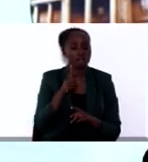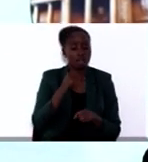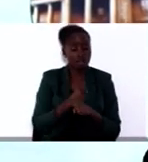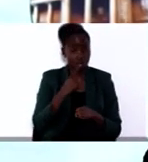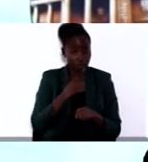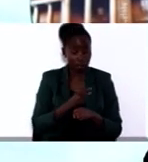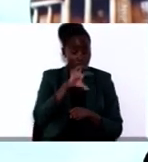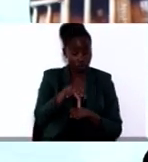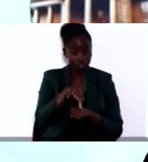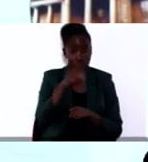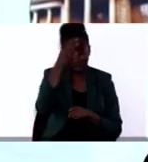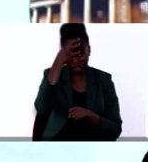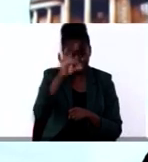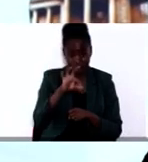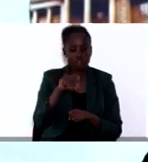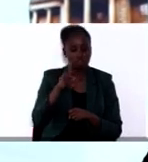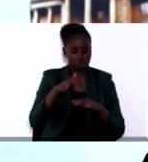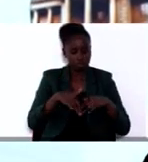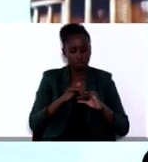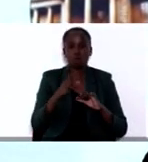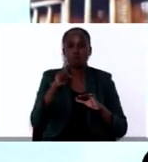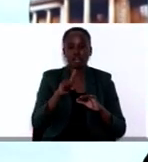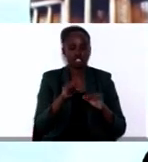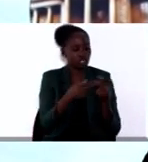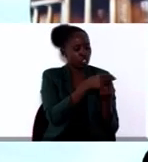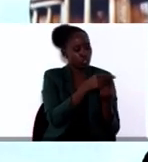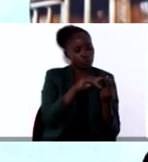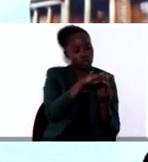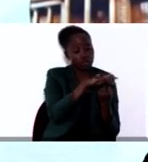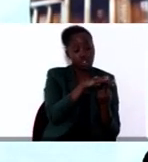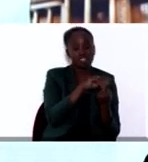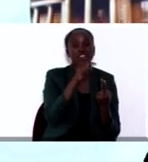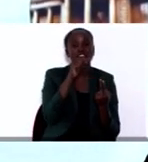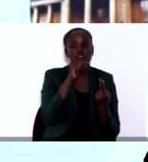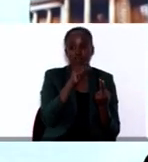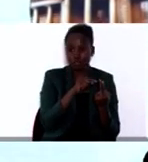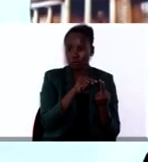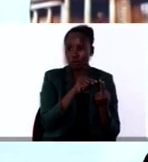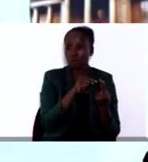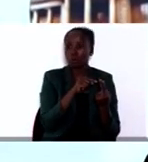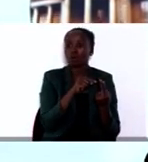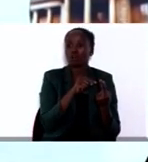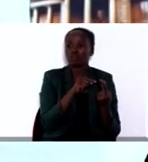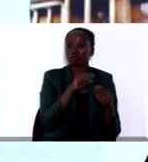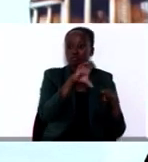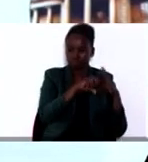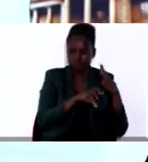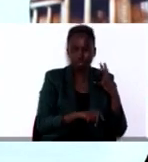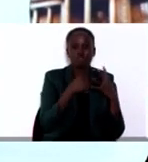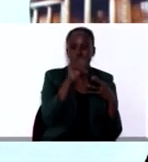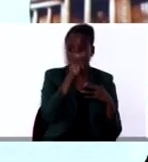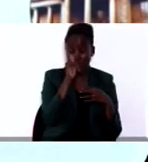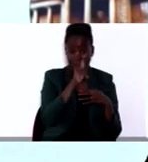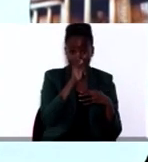has established a special litigation unit which is now cracking the criminal syndicate that